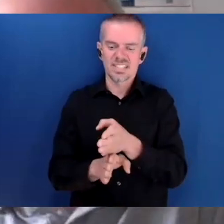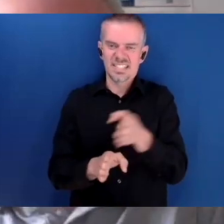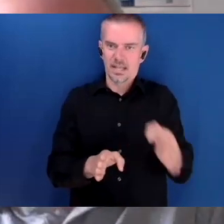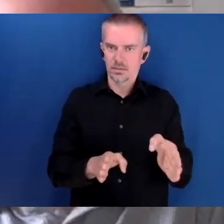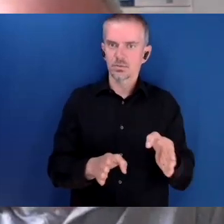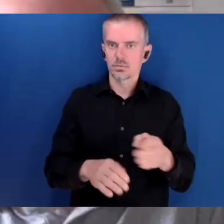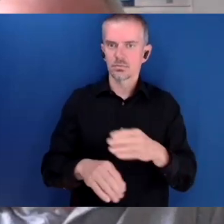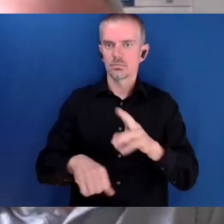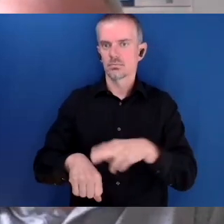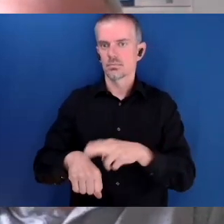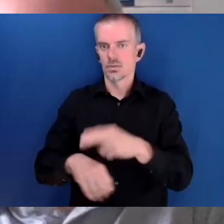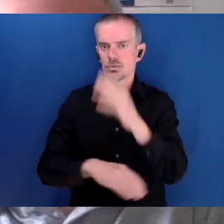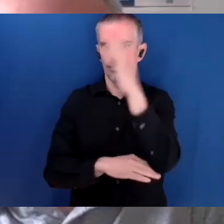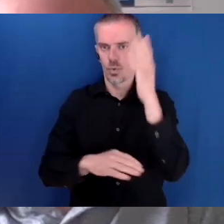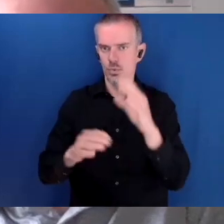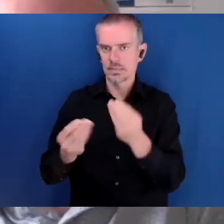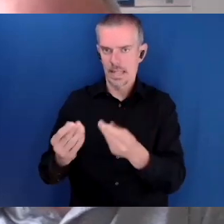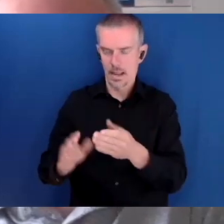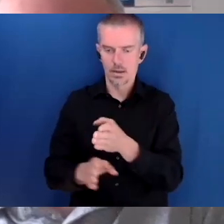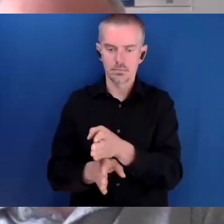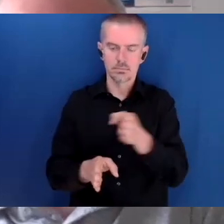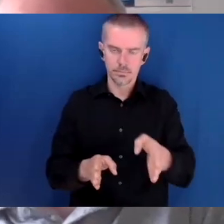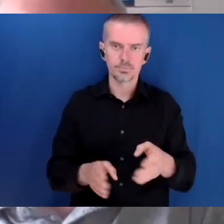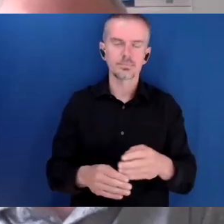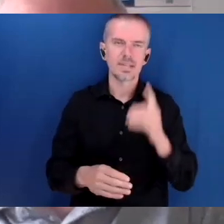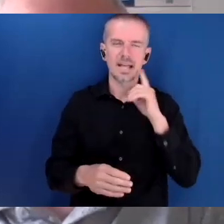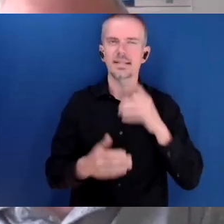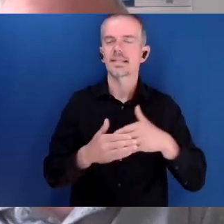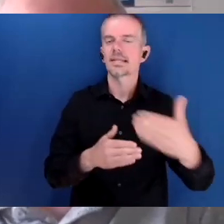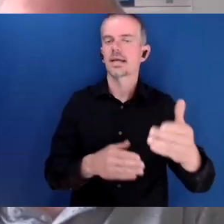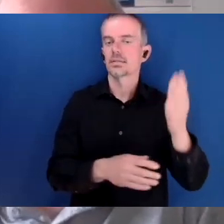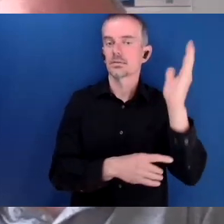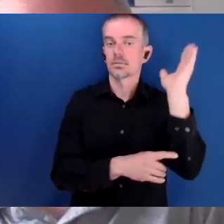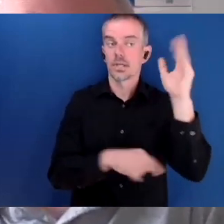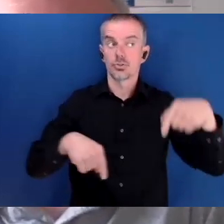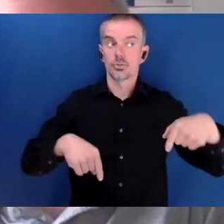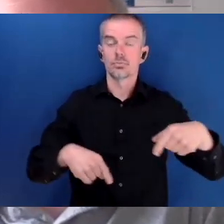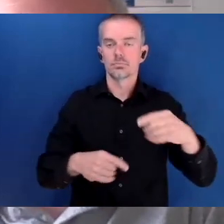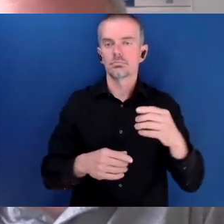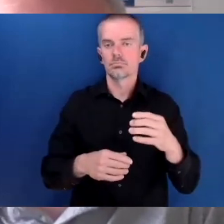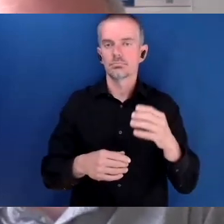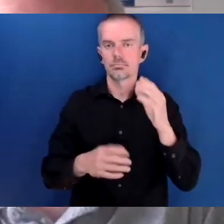sure you'll learn more about those authorities and agreements in the next session.